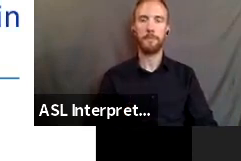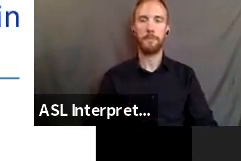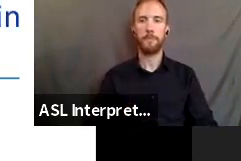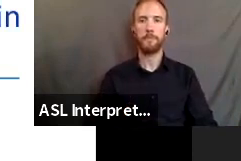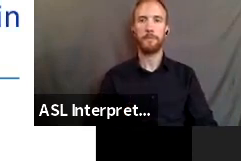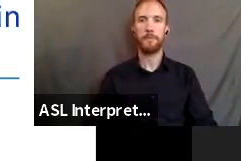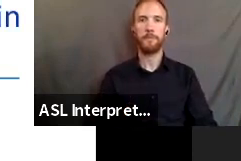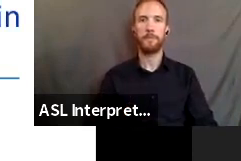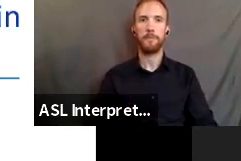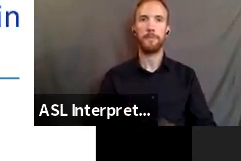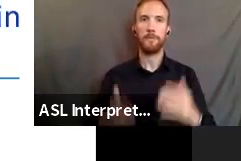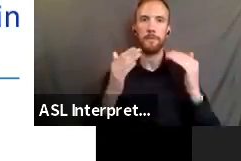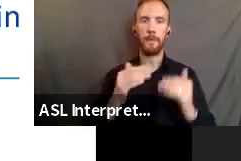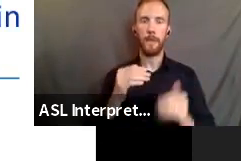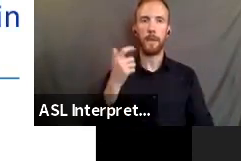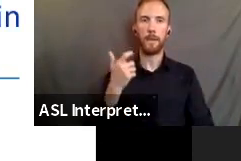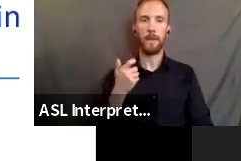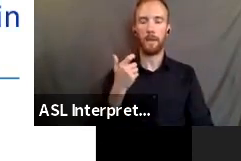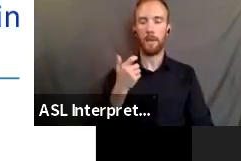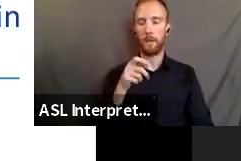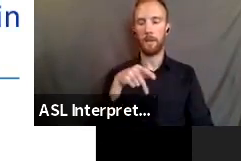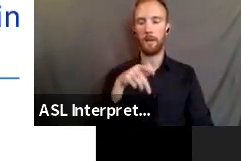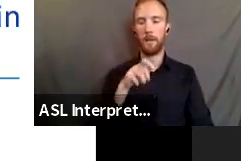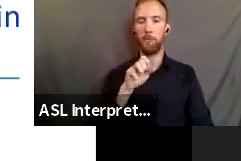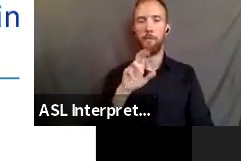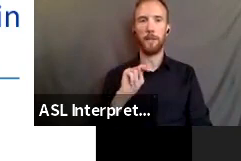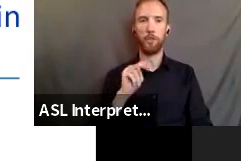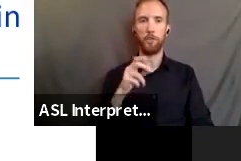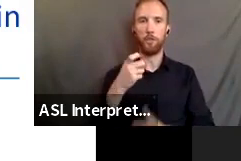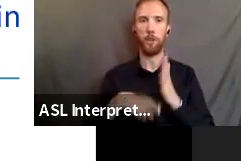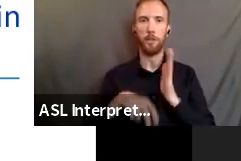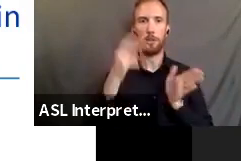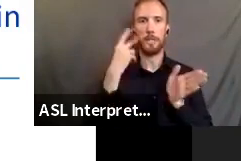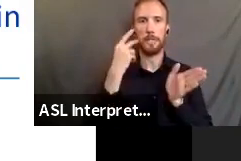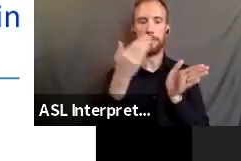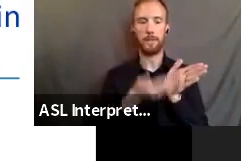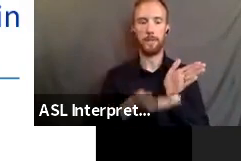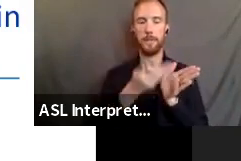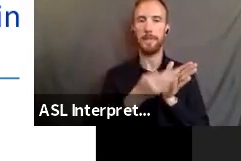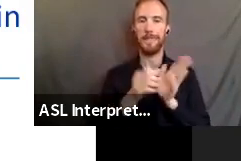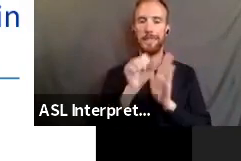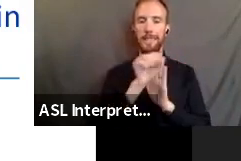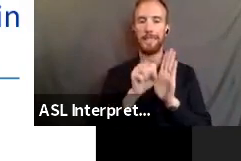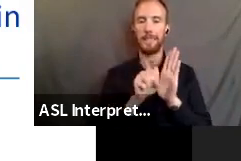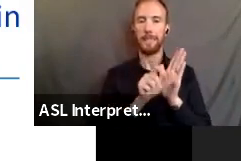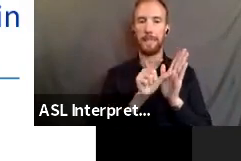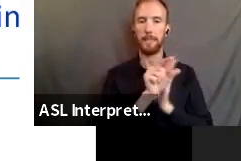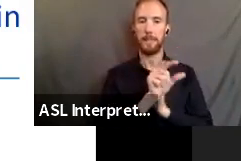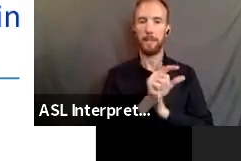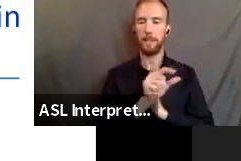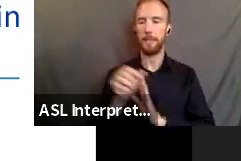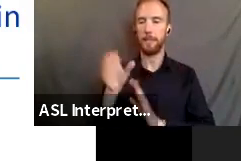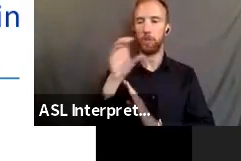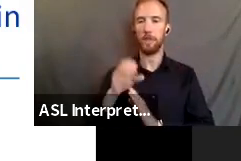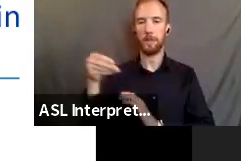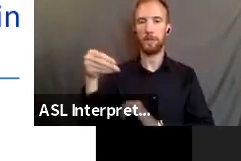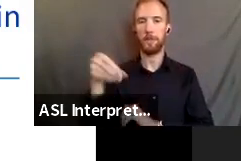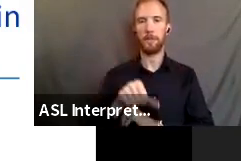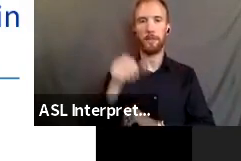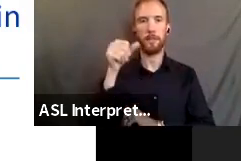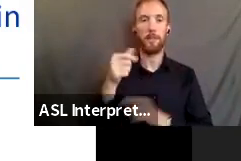moving into pension costs the bar chart here illustrates the state's contributions in chicago's pension contributions as well as those of other